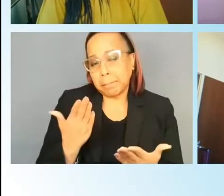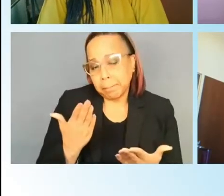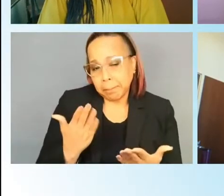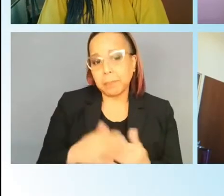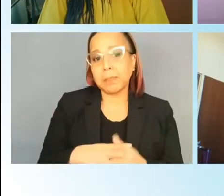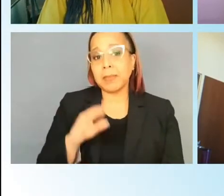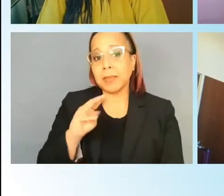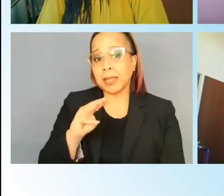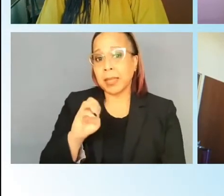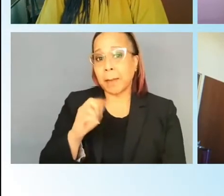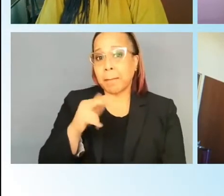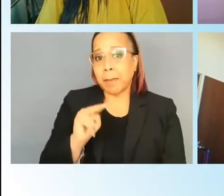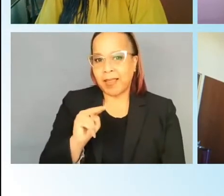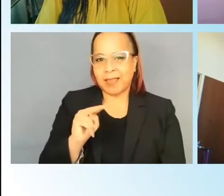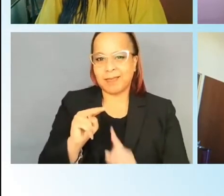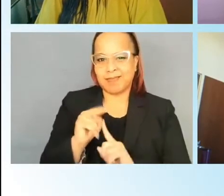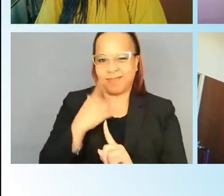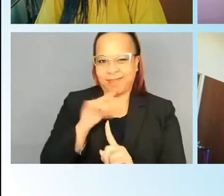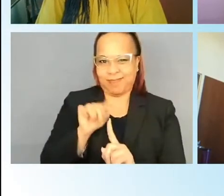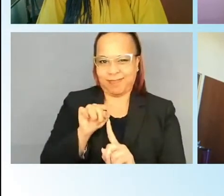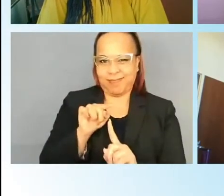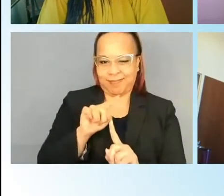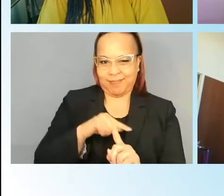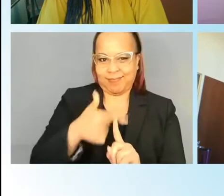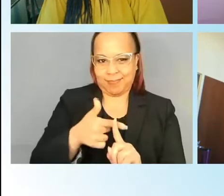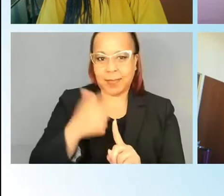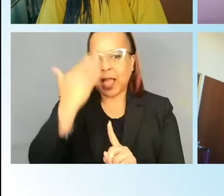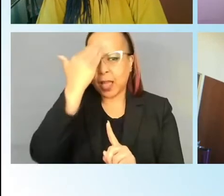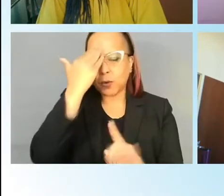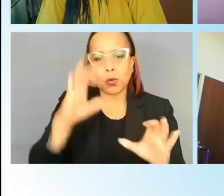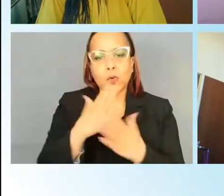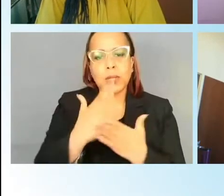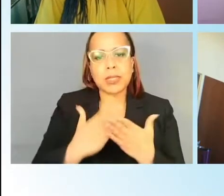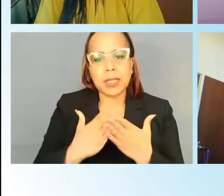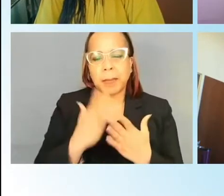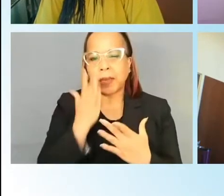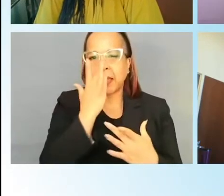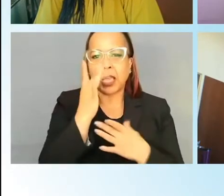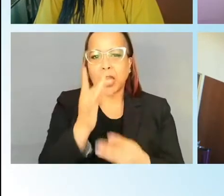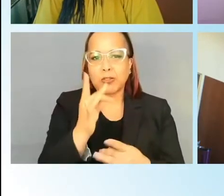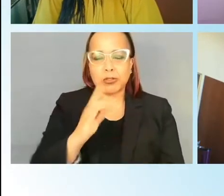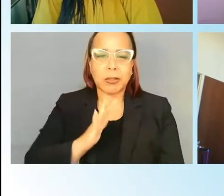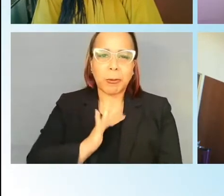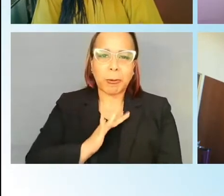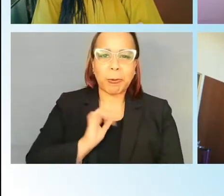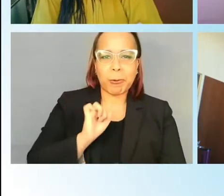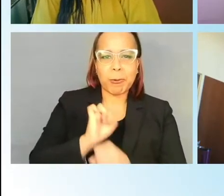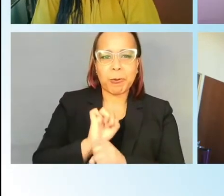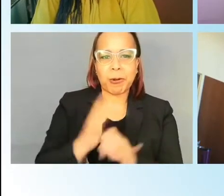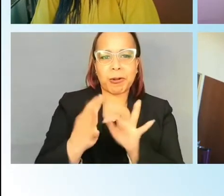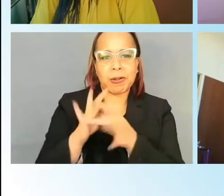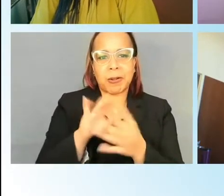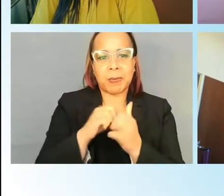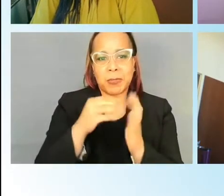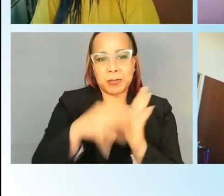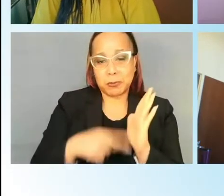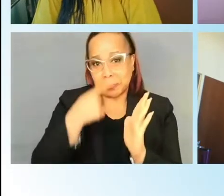I'll start with you. I know you're doing some interesting and cool work when it comes to students. So could you